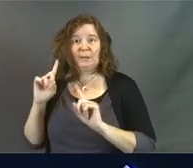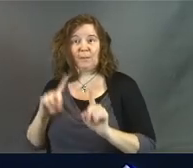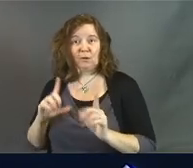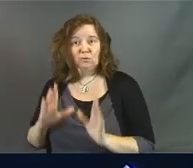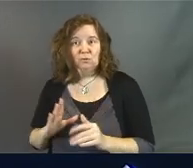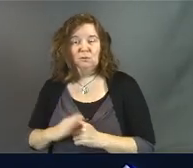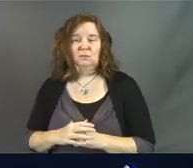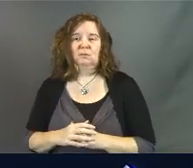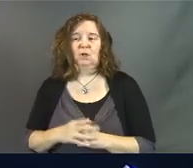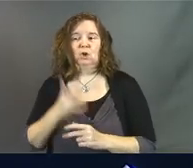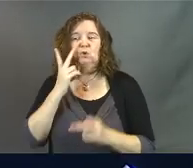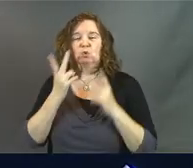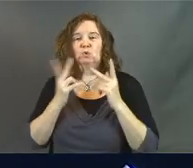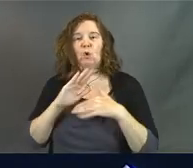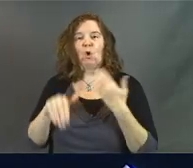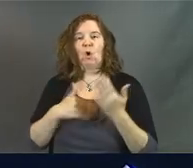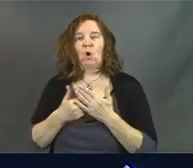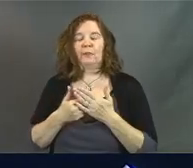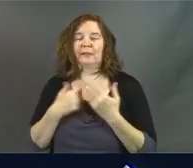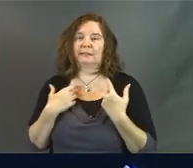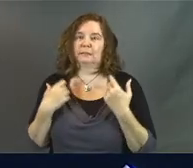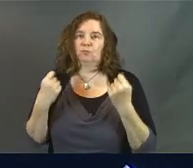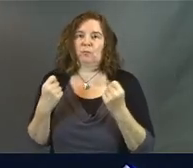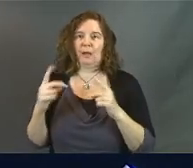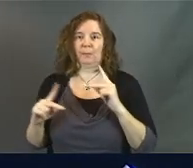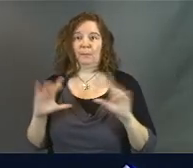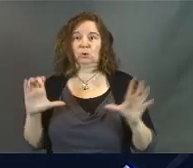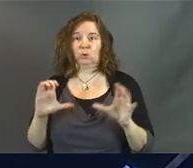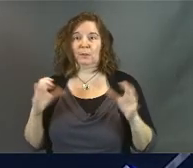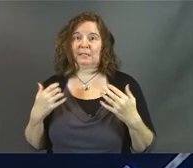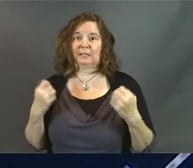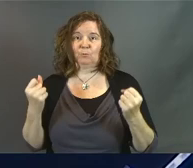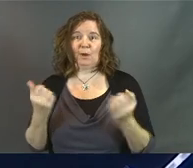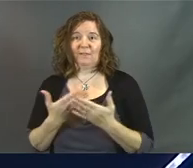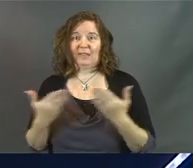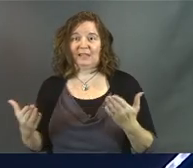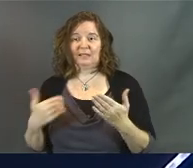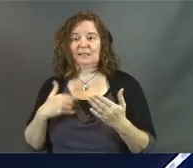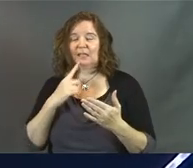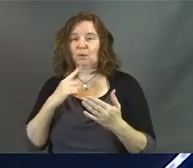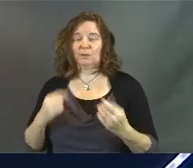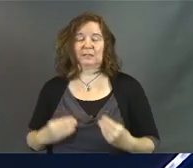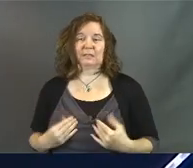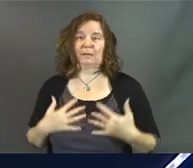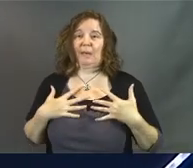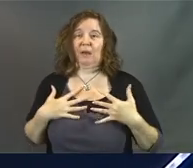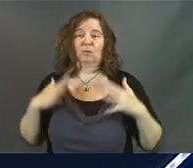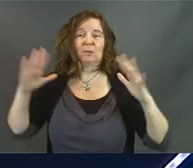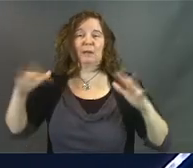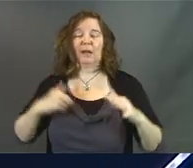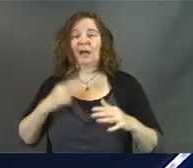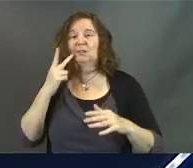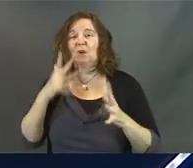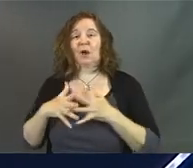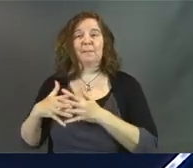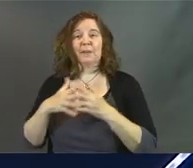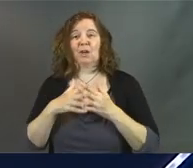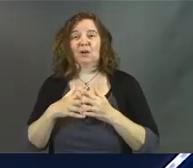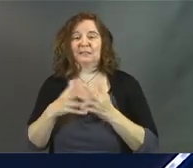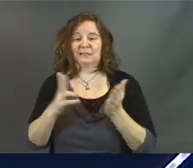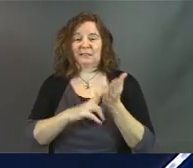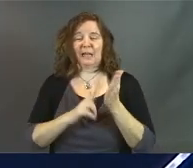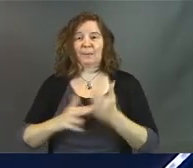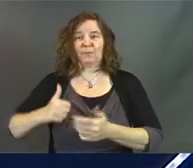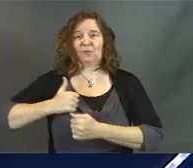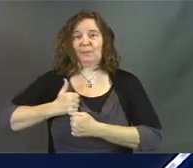responders. You saw all these brave people doing these brave things. It was inspiring. It was amazing. I saw Americans sign